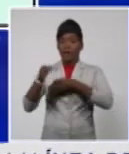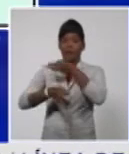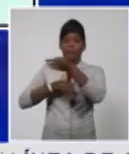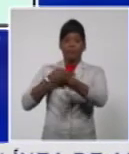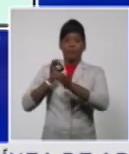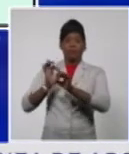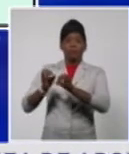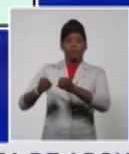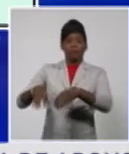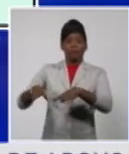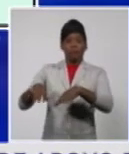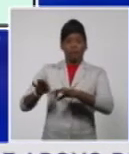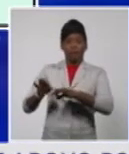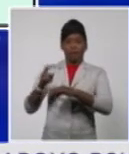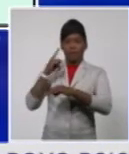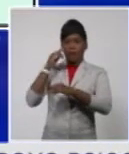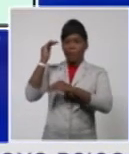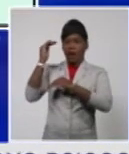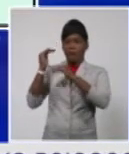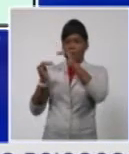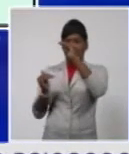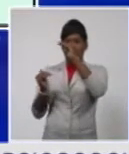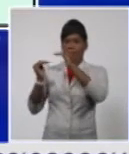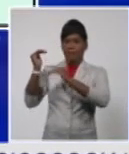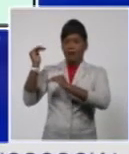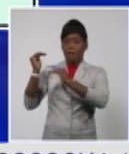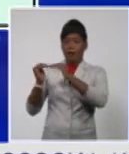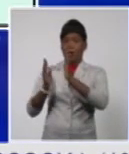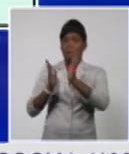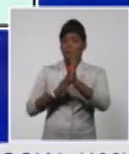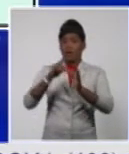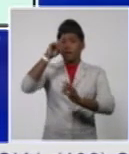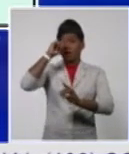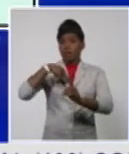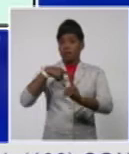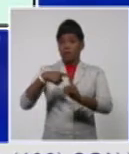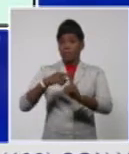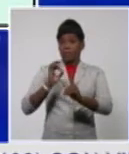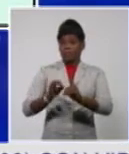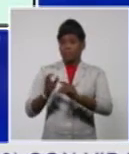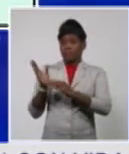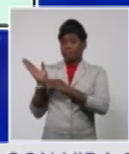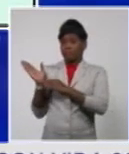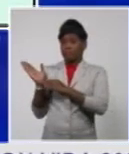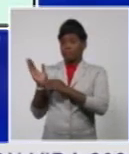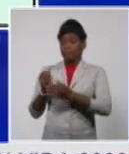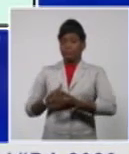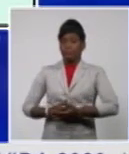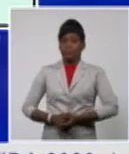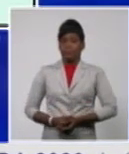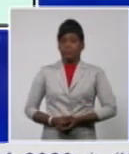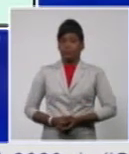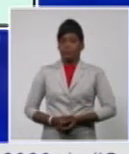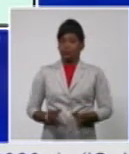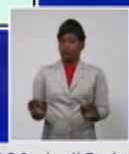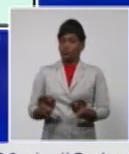reported 738 confirmed cases, 11 fatalities, and a mortality rate